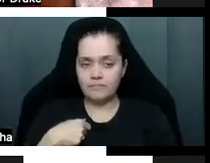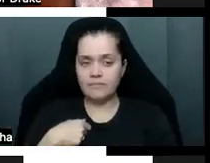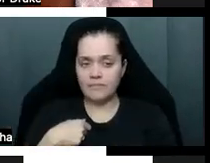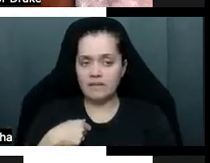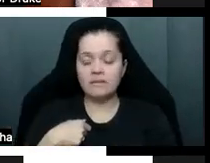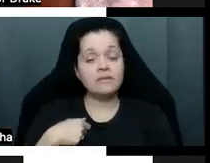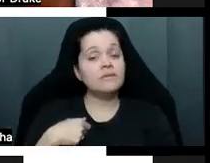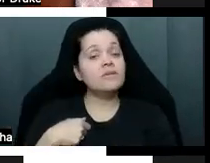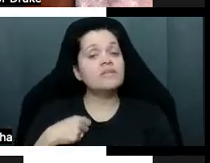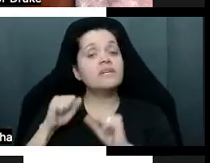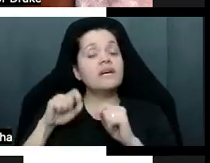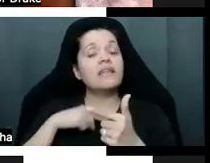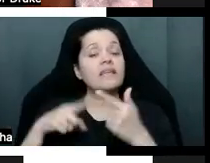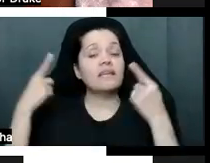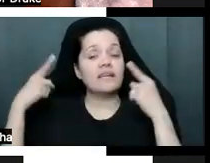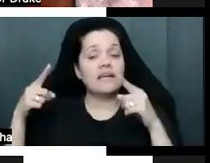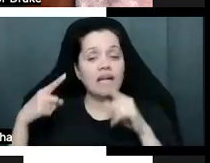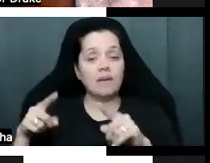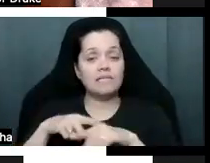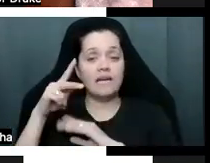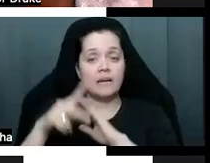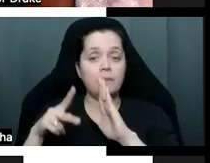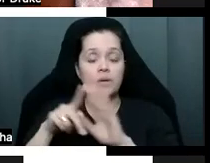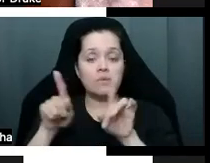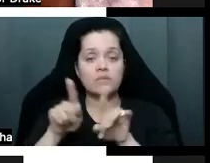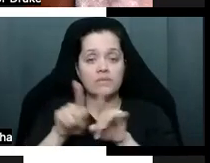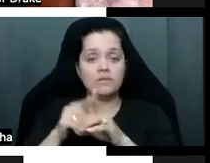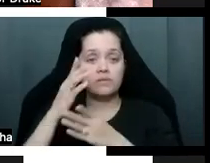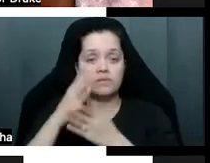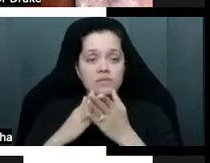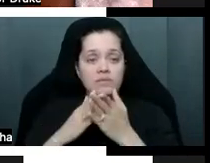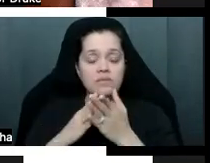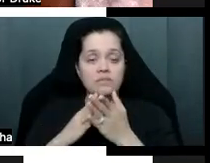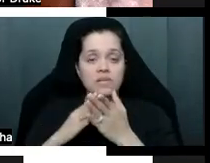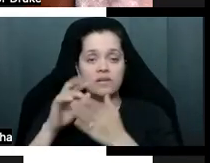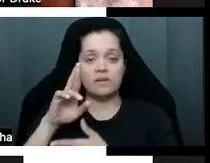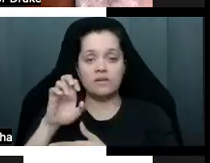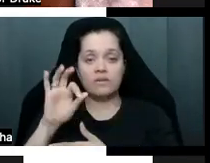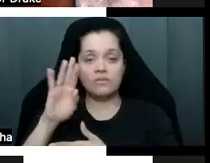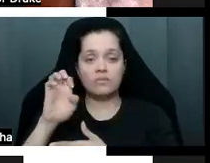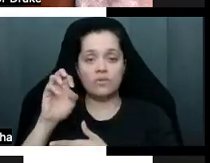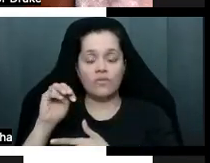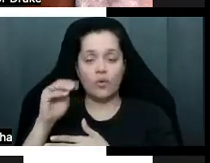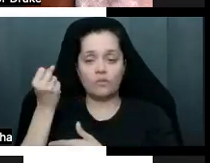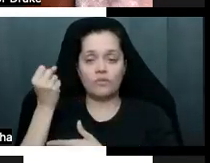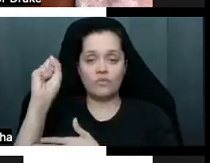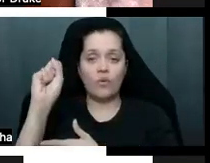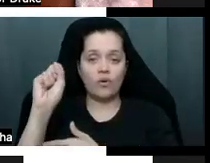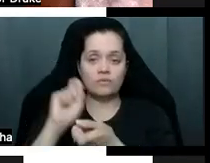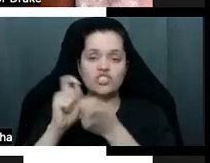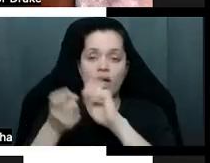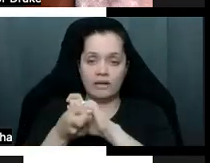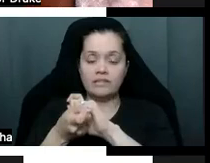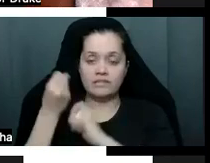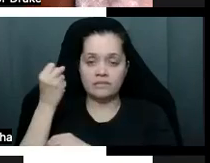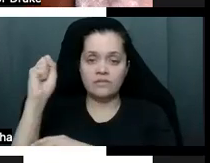Well, it came at a time where there was also some reform and challenges for reform